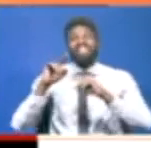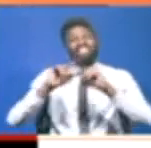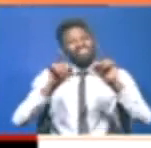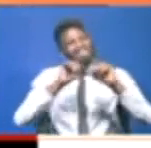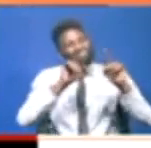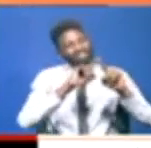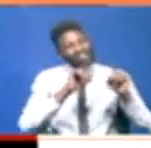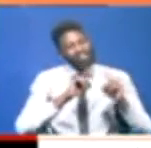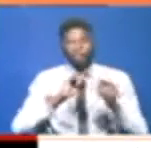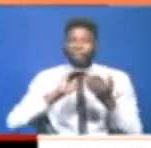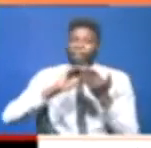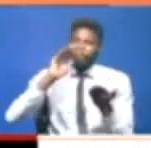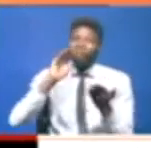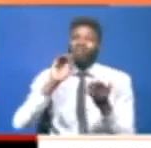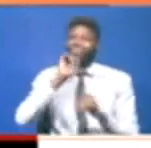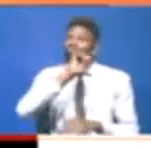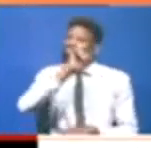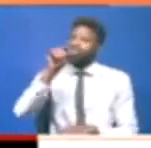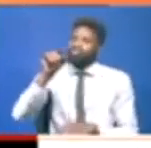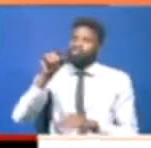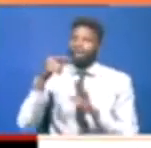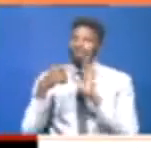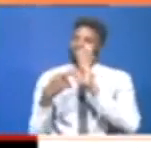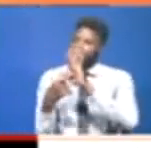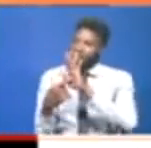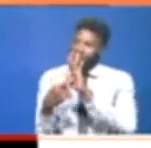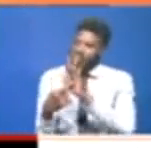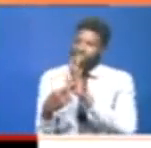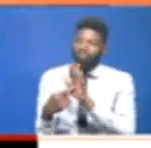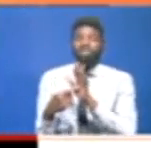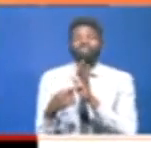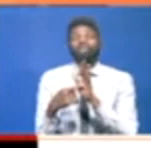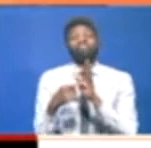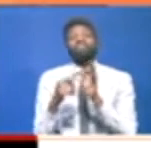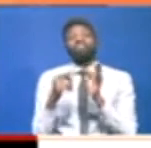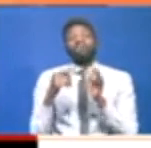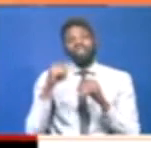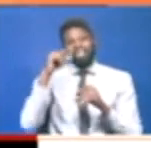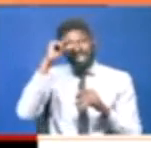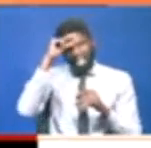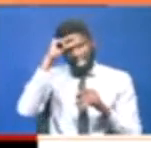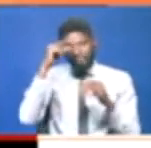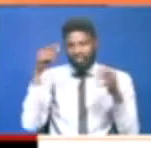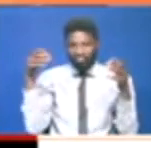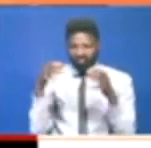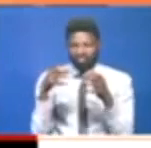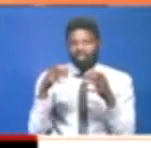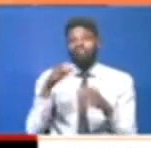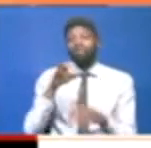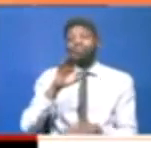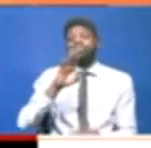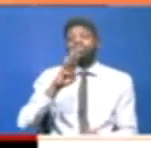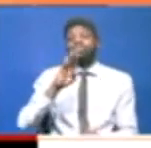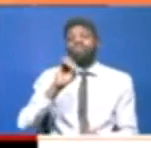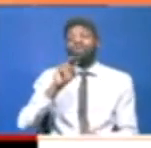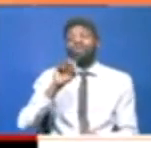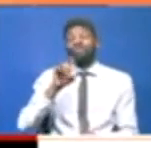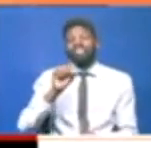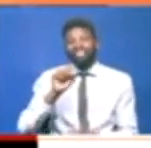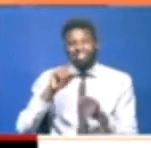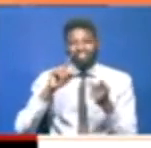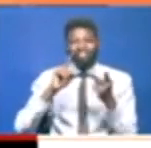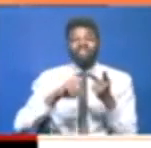into more products, you know, for example, you know, corporate bonds, infrastructure bonds, energy bonds, and so much.